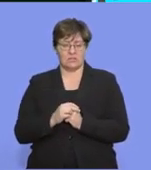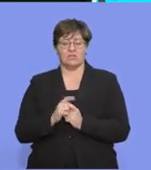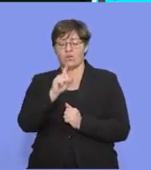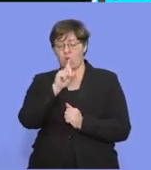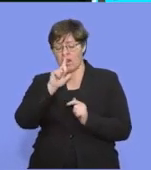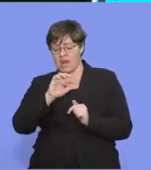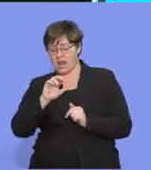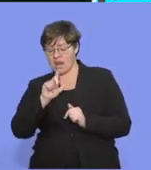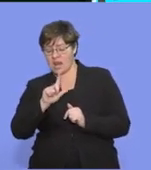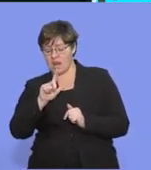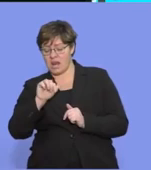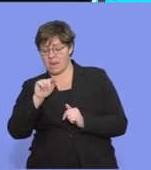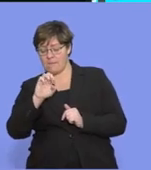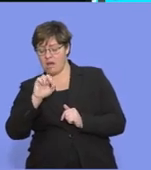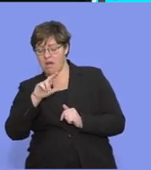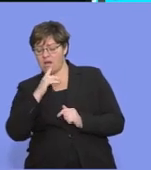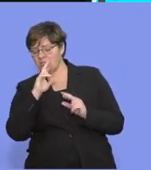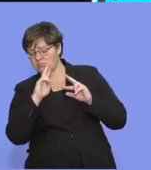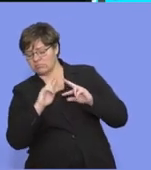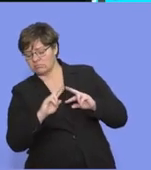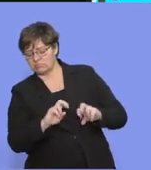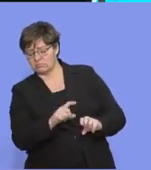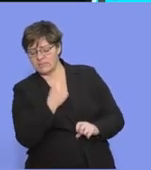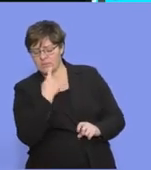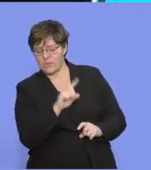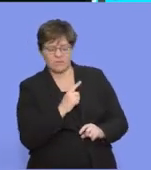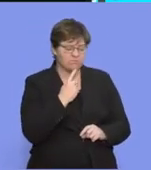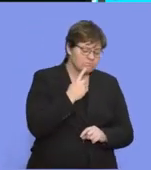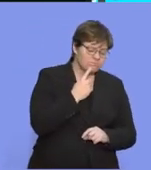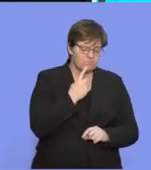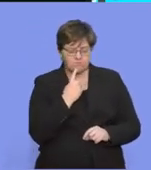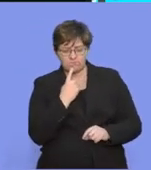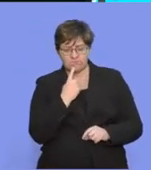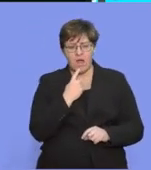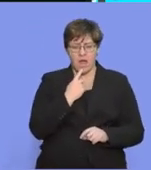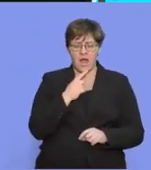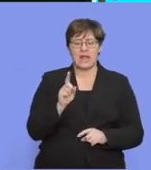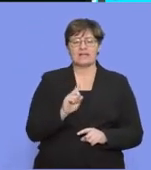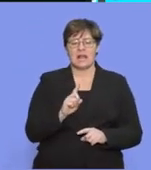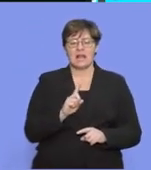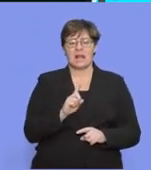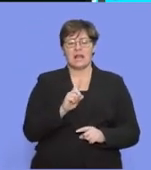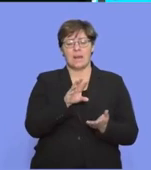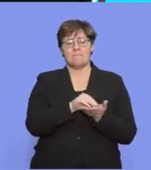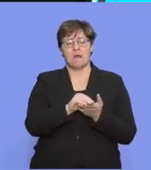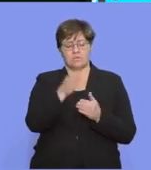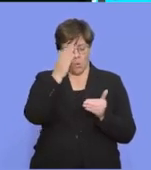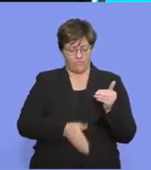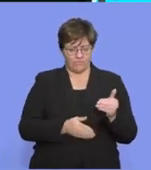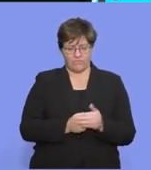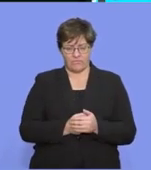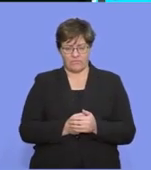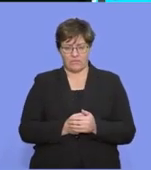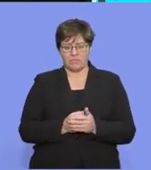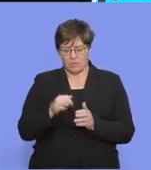of Lamarck, where they conducted investigations where they actually chopped off the tails of mice. And